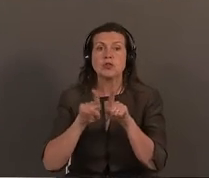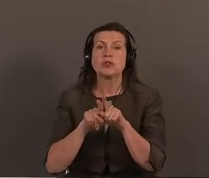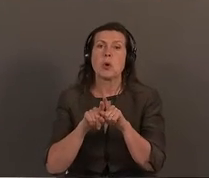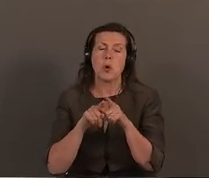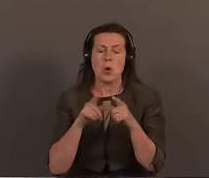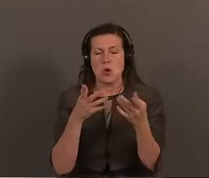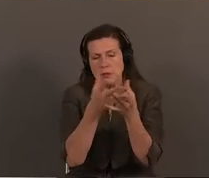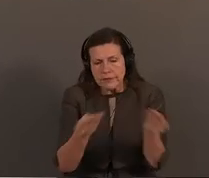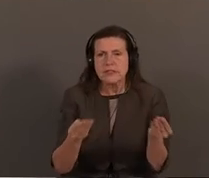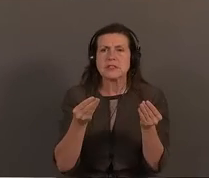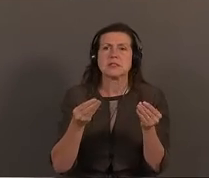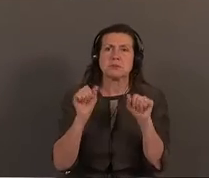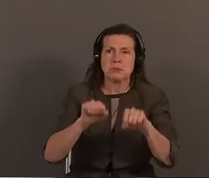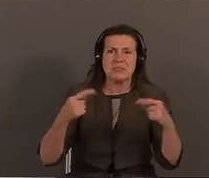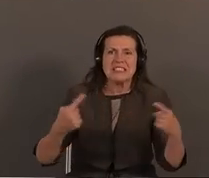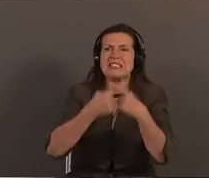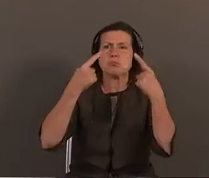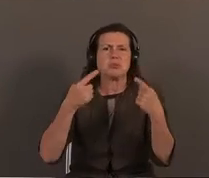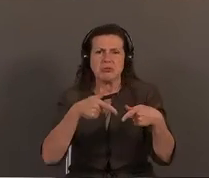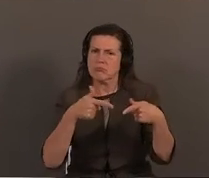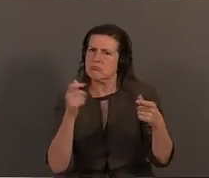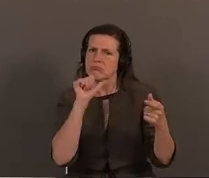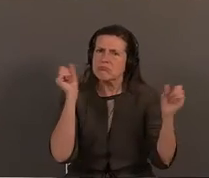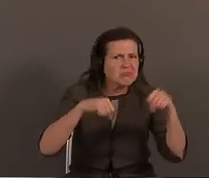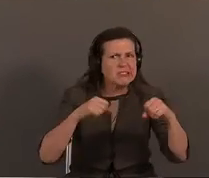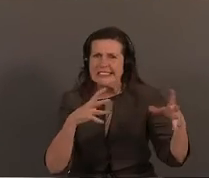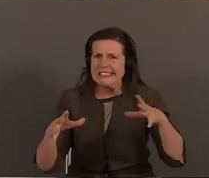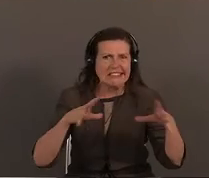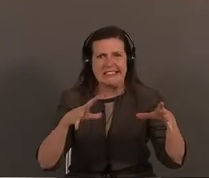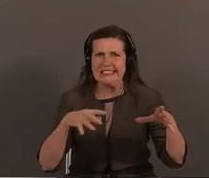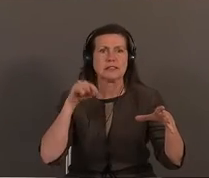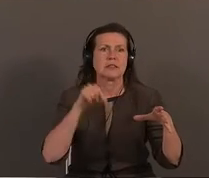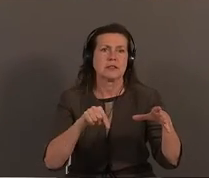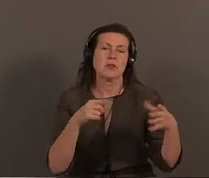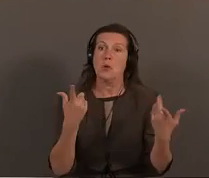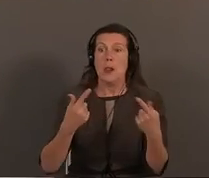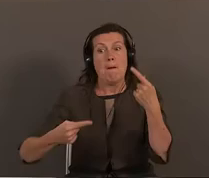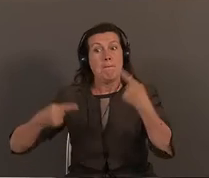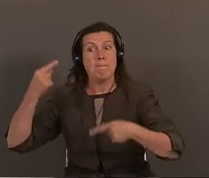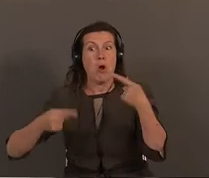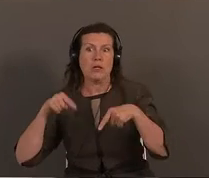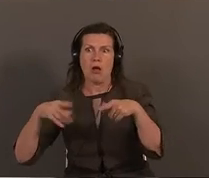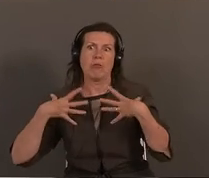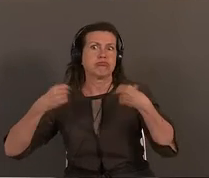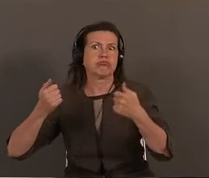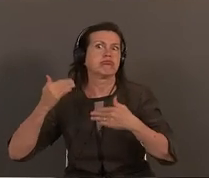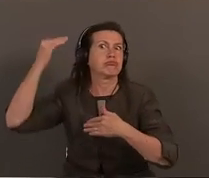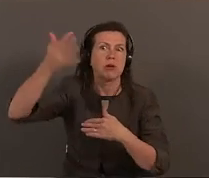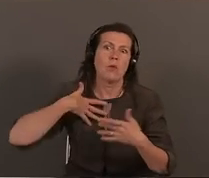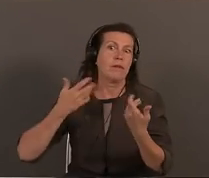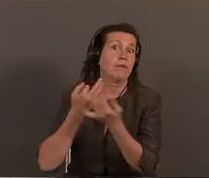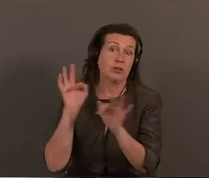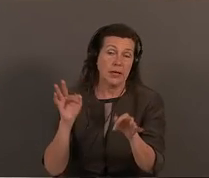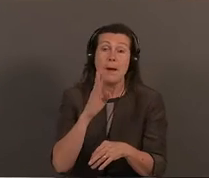So we are really an enabler, let's say, of this very political ambition. That is actually what is